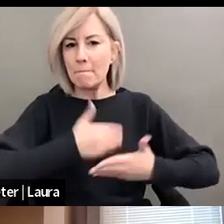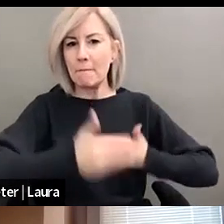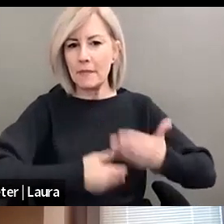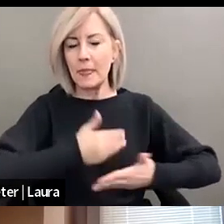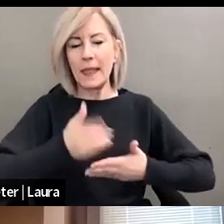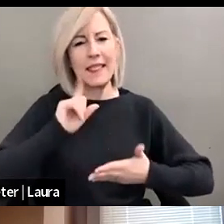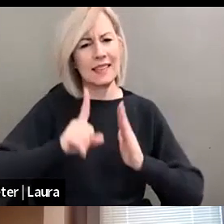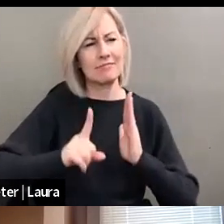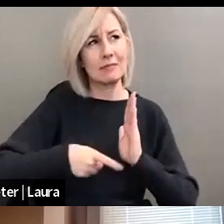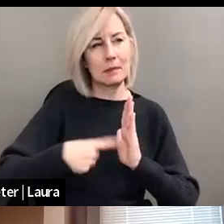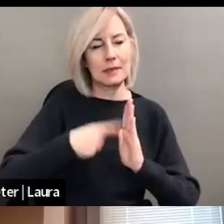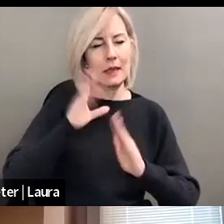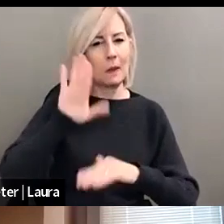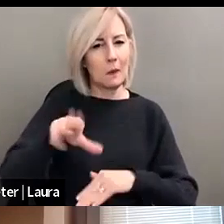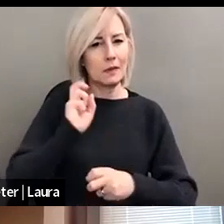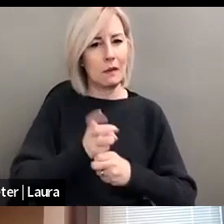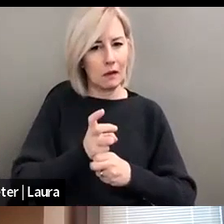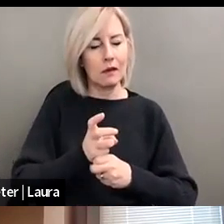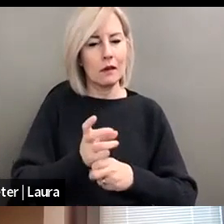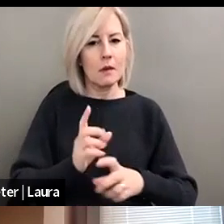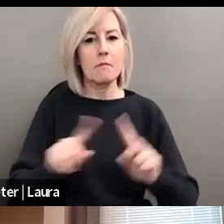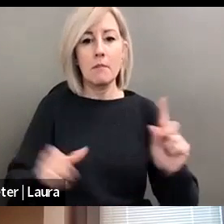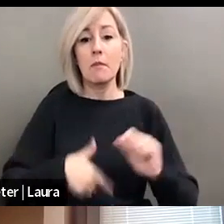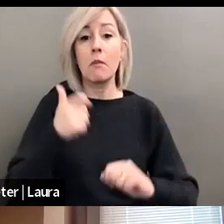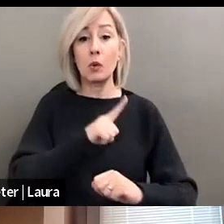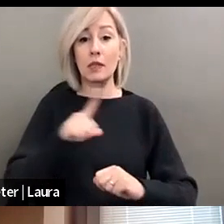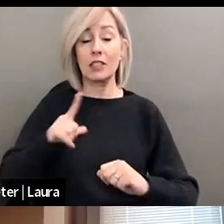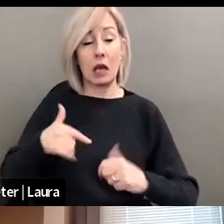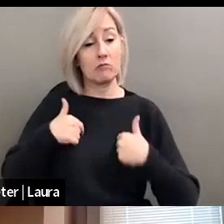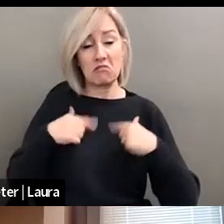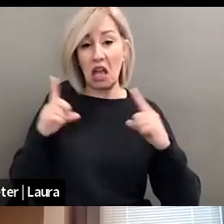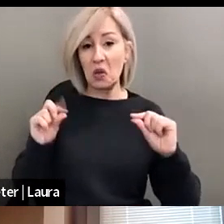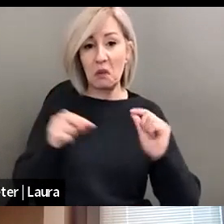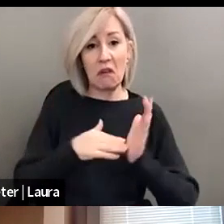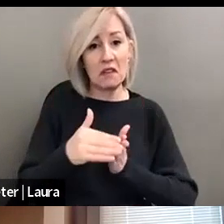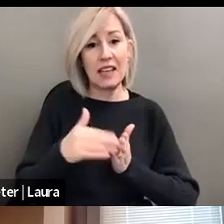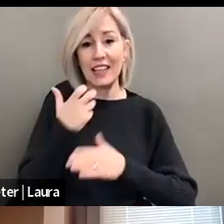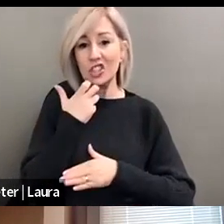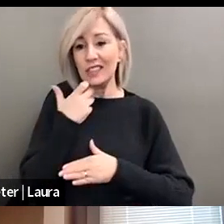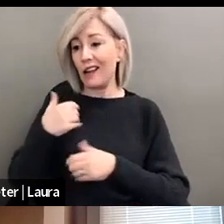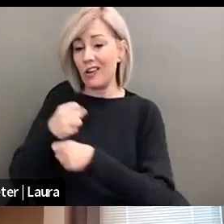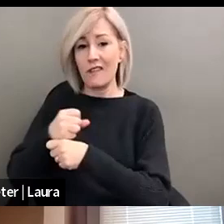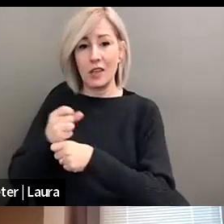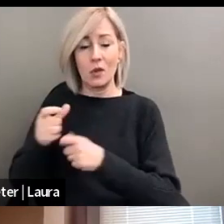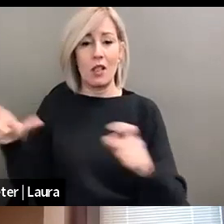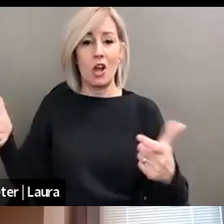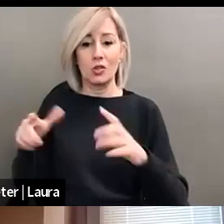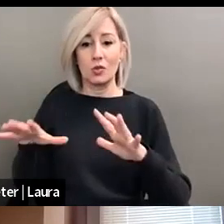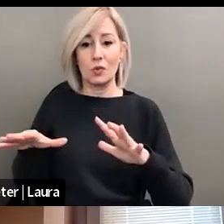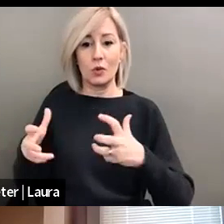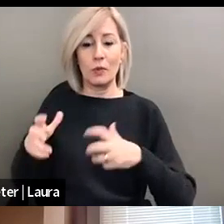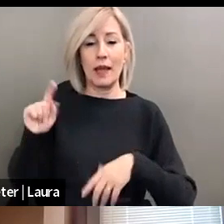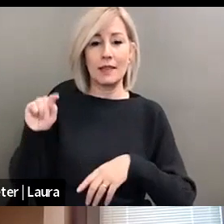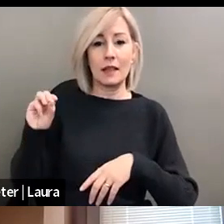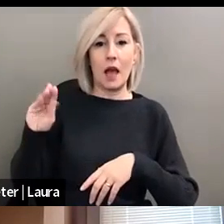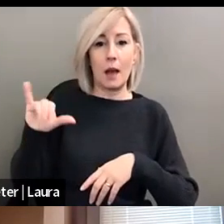I know that's hard to do, but most of the legislators, I do it often. I just got back from a coffee with a large group at Tommy's.